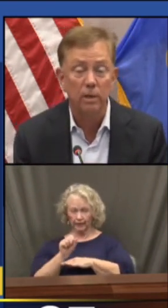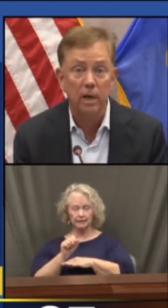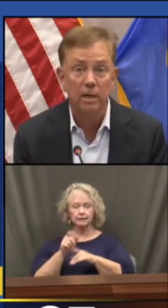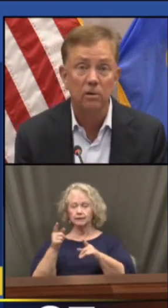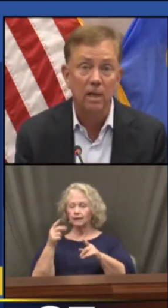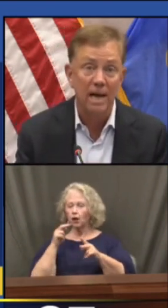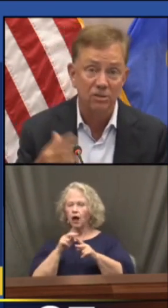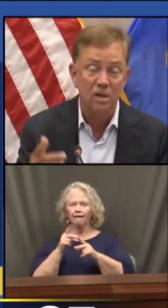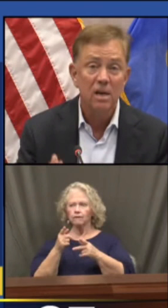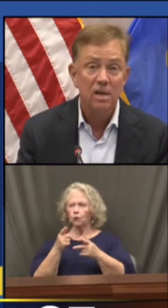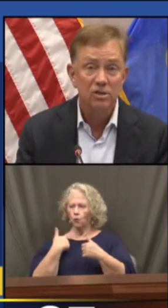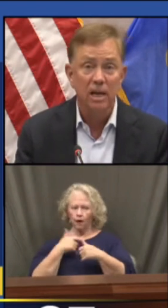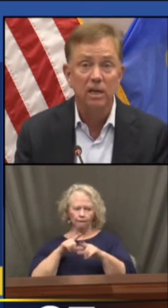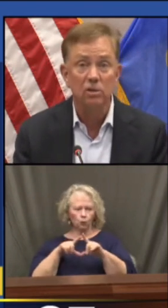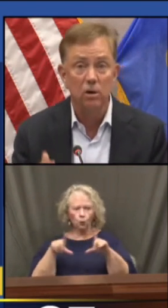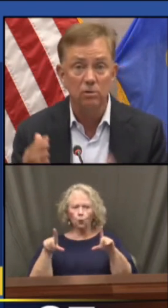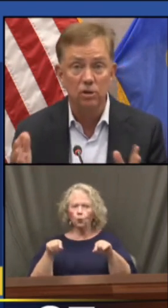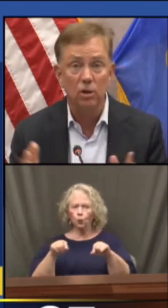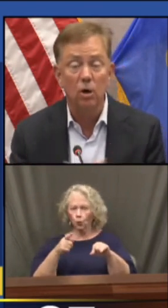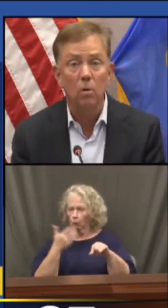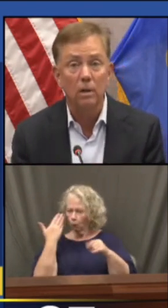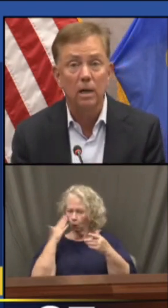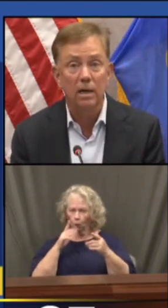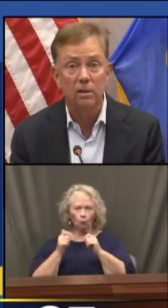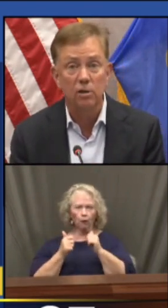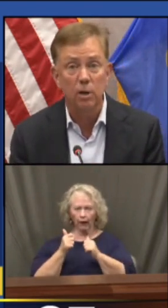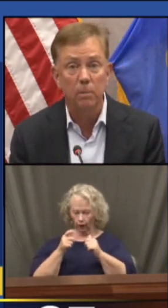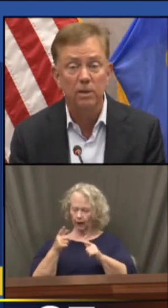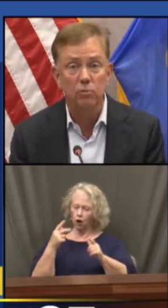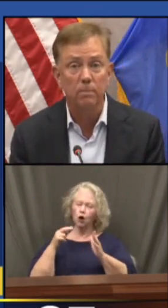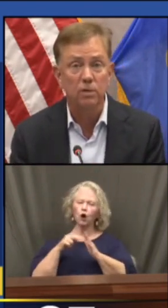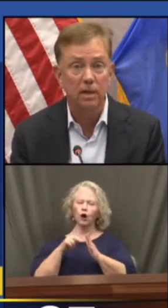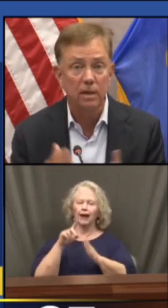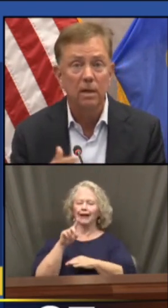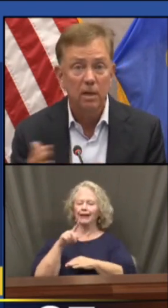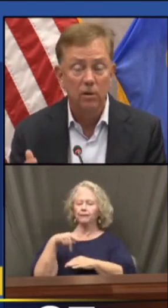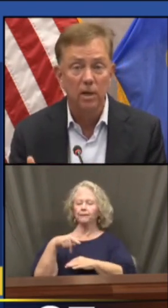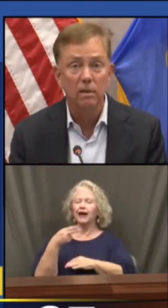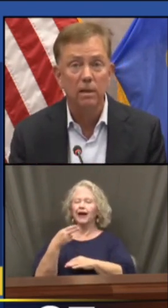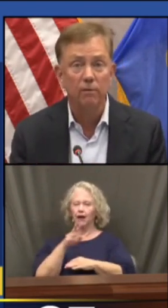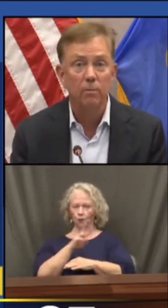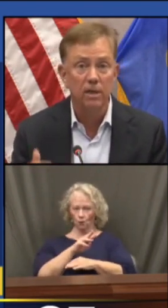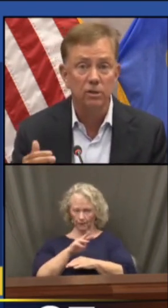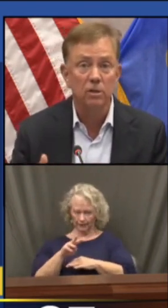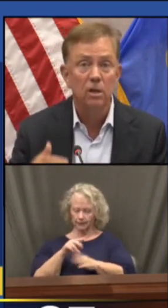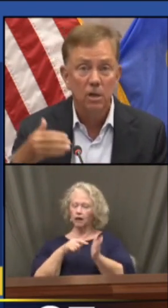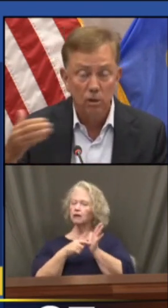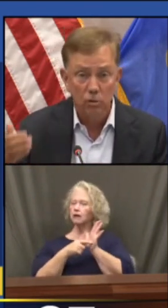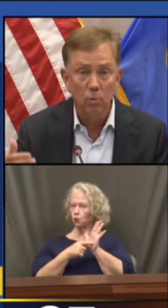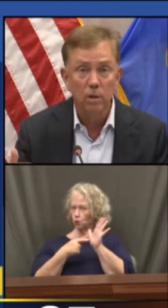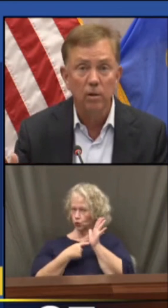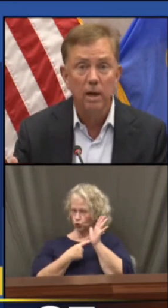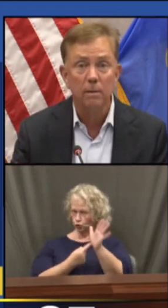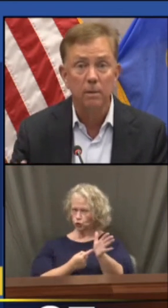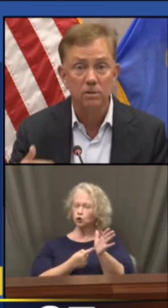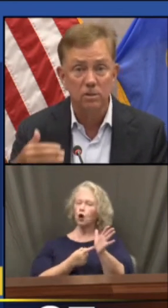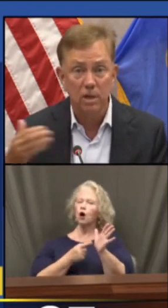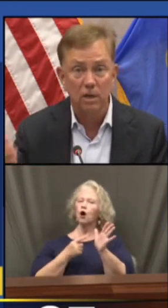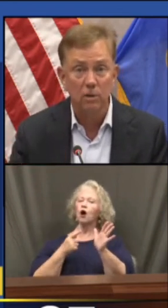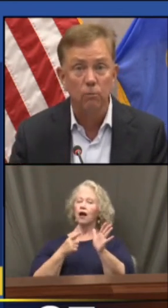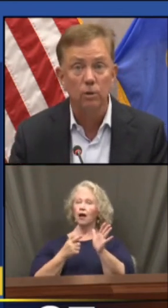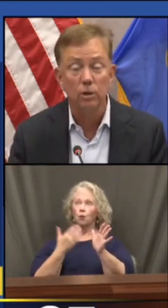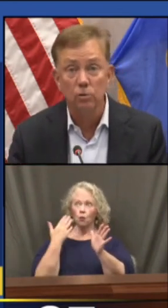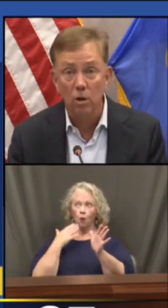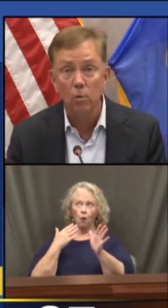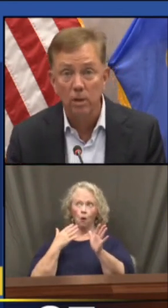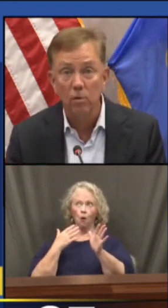you got your last second dose. You can go online at the DPH website. You'll get the information. You'll know when your 8 months is